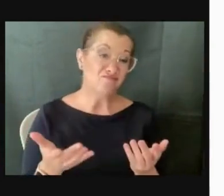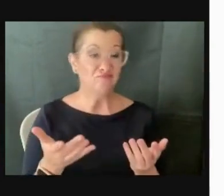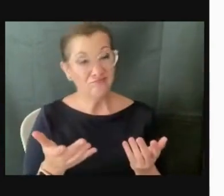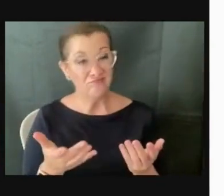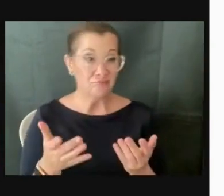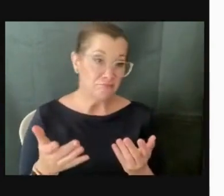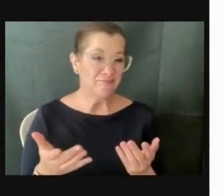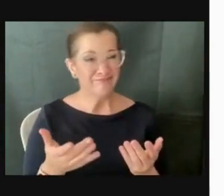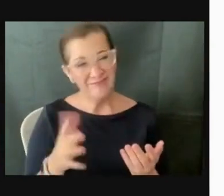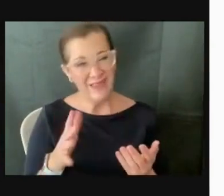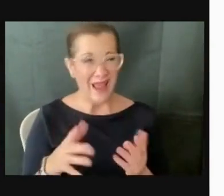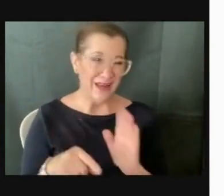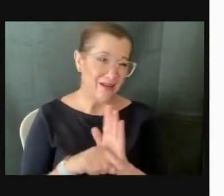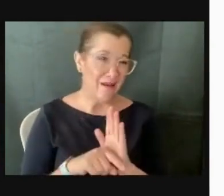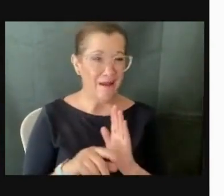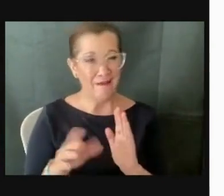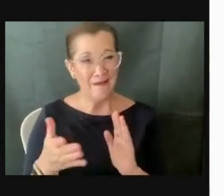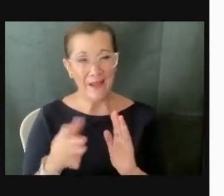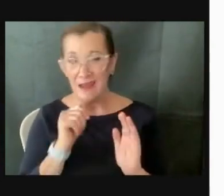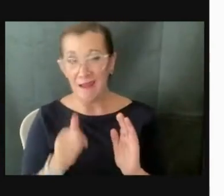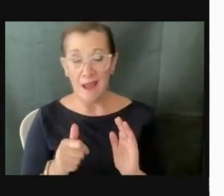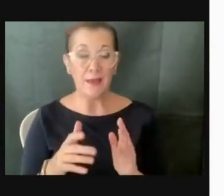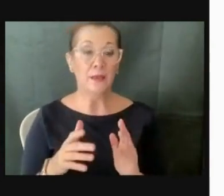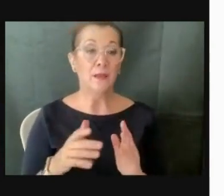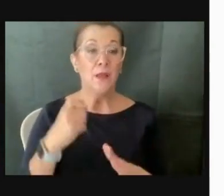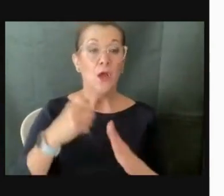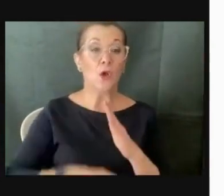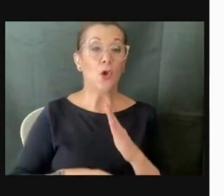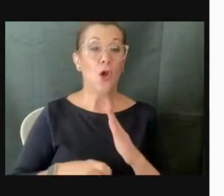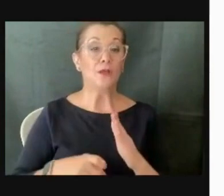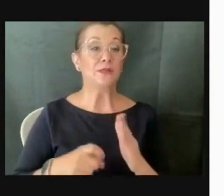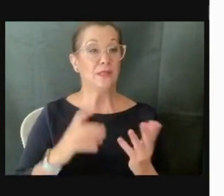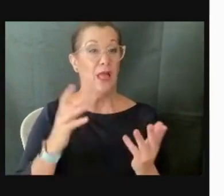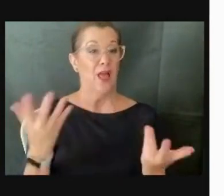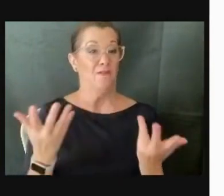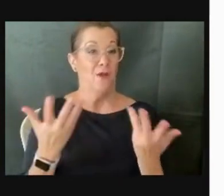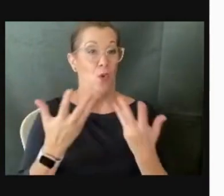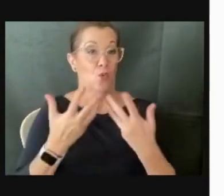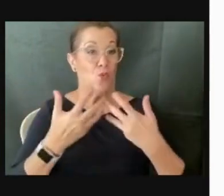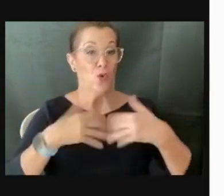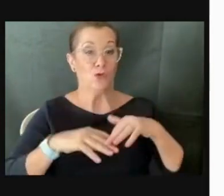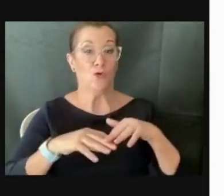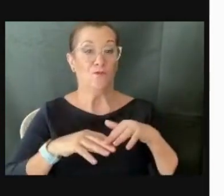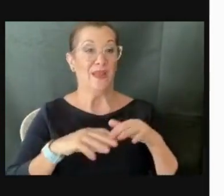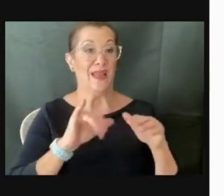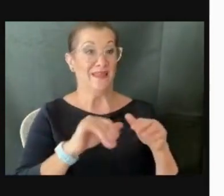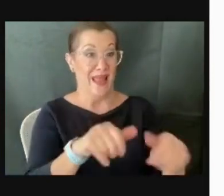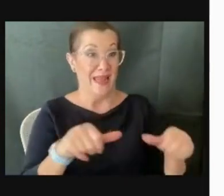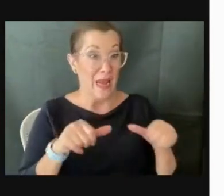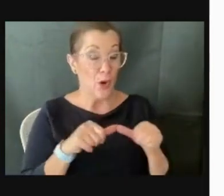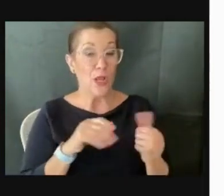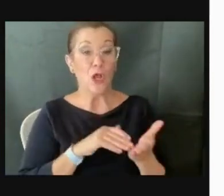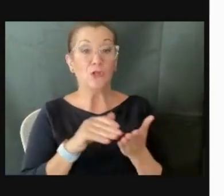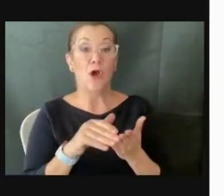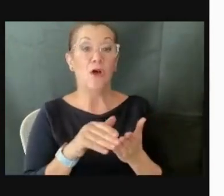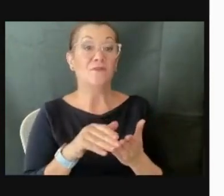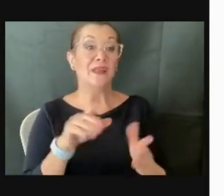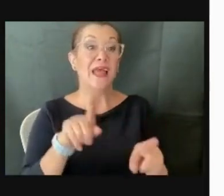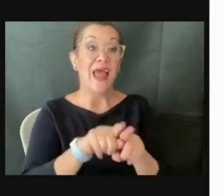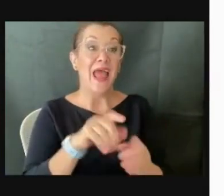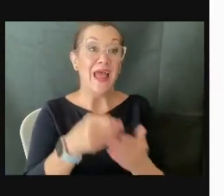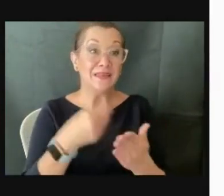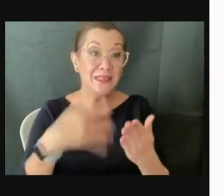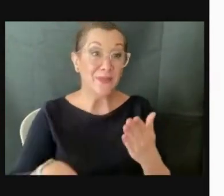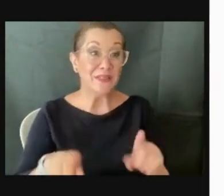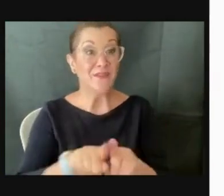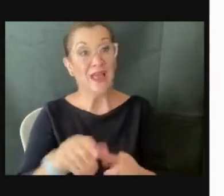isn't a con, is that the cost of retrofitting a non-habitable space is often as expensive as new